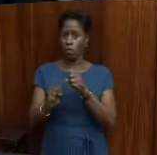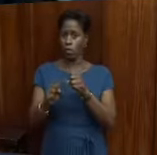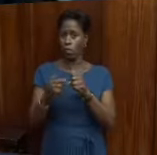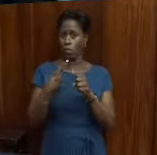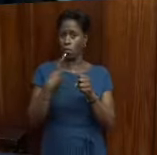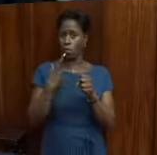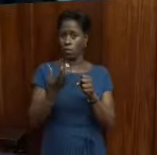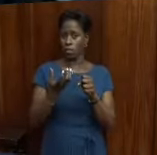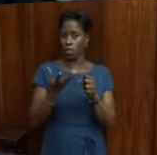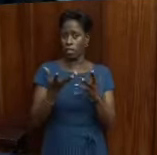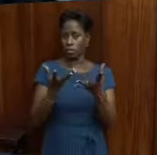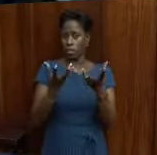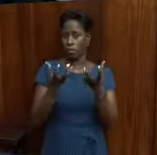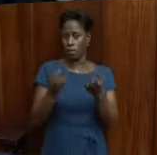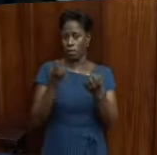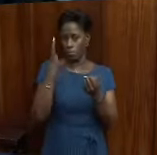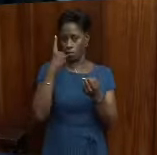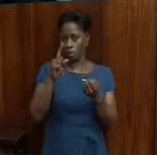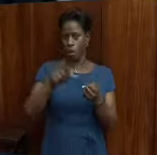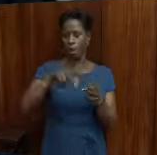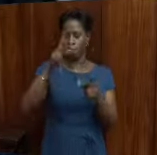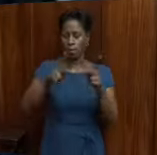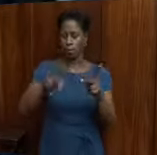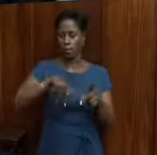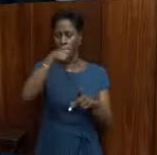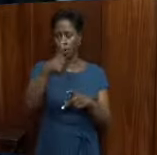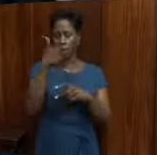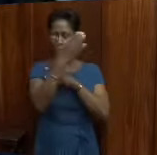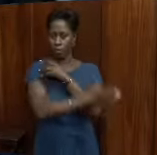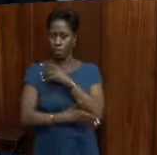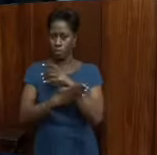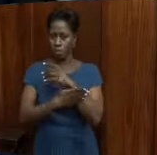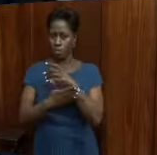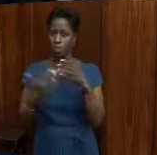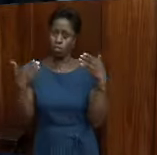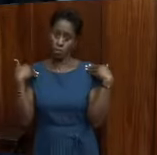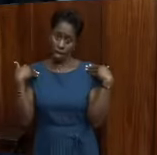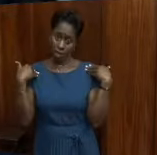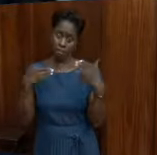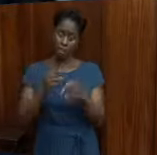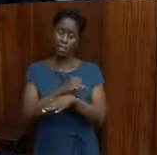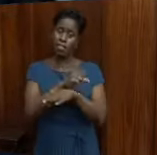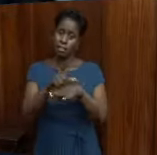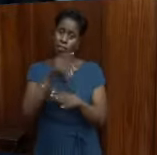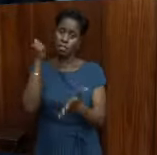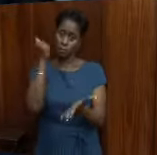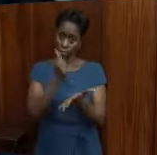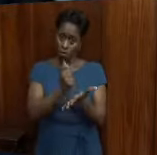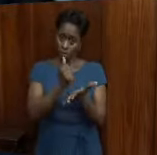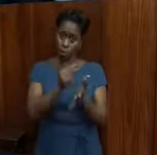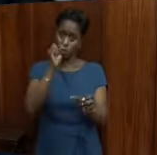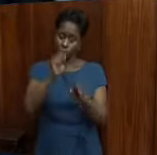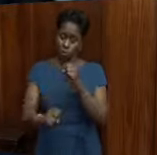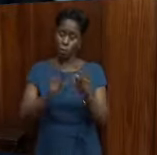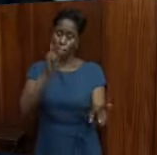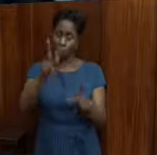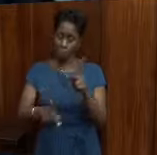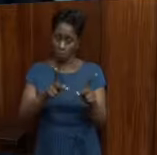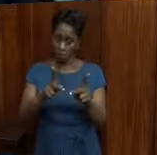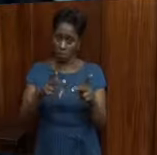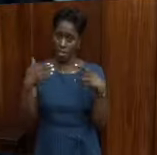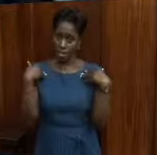entry to 146 countries will be seriously diminished. Notwithstanding the pressures emanating from the OECD